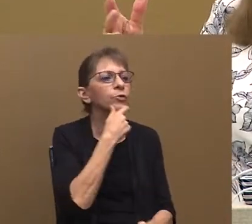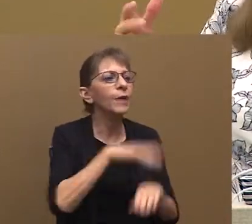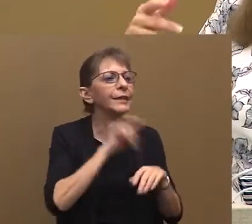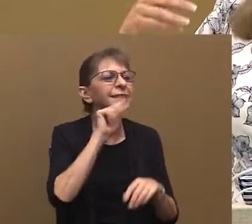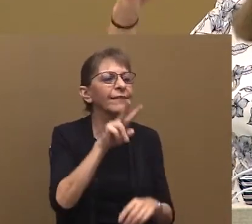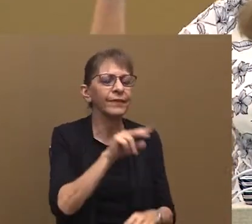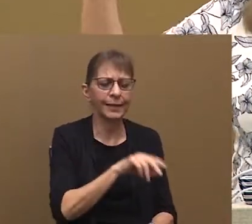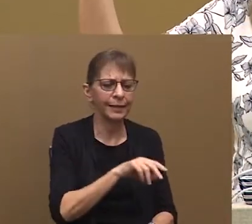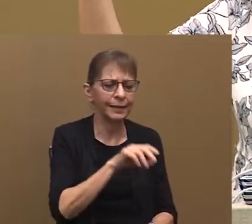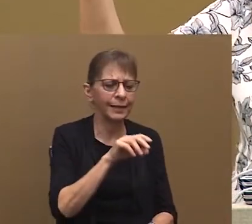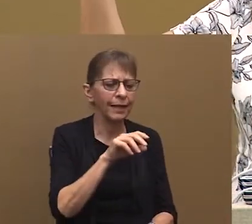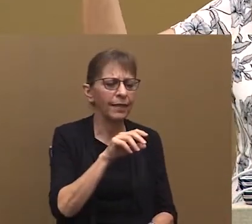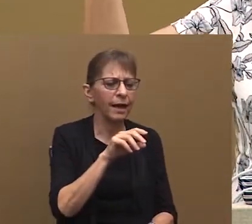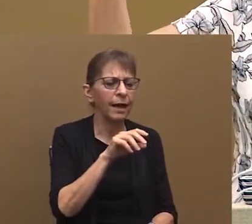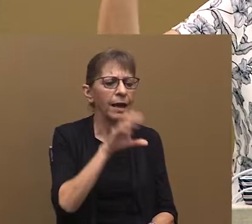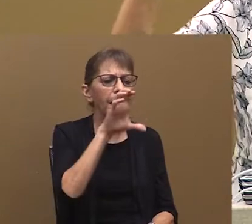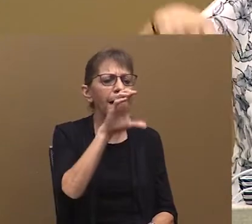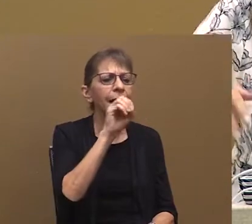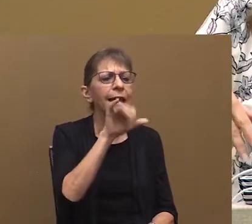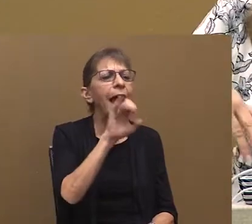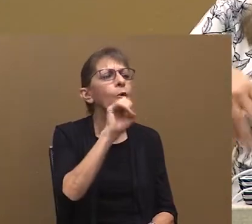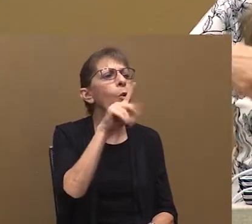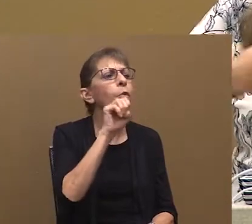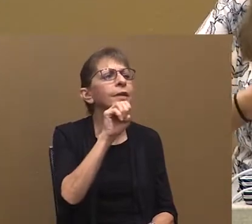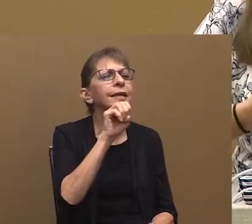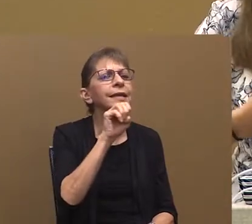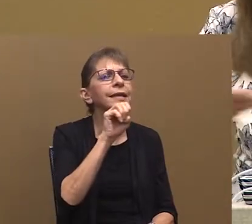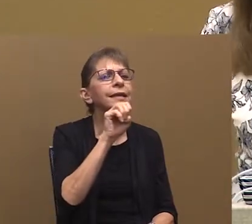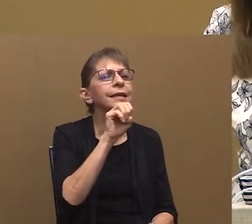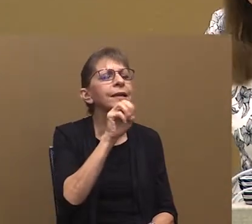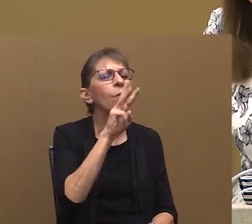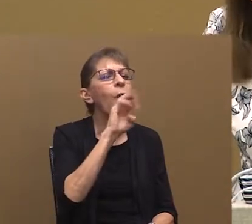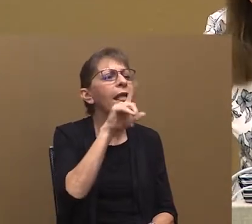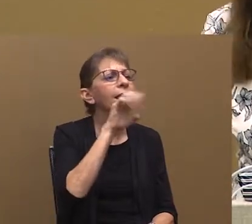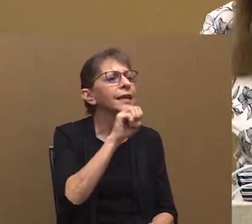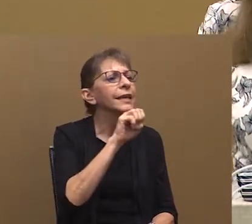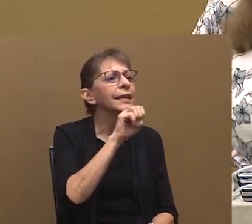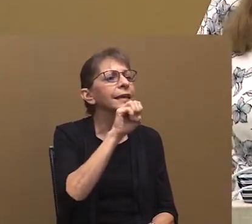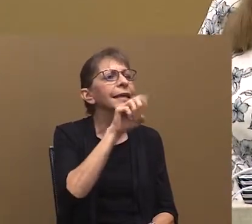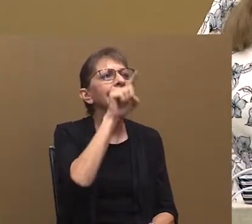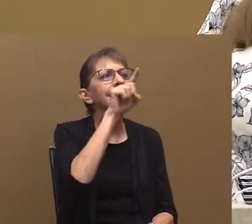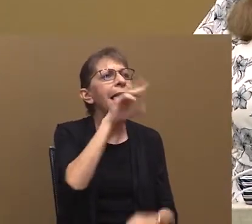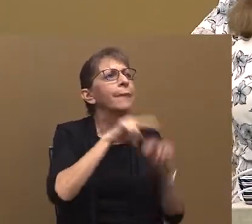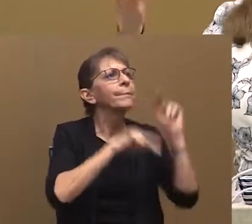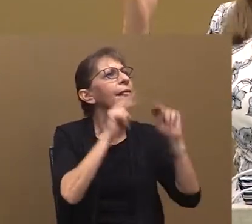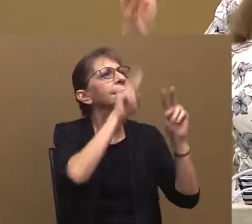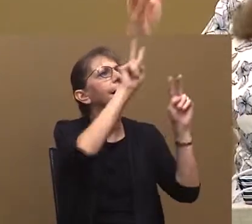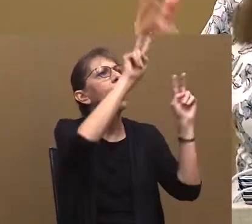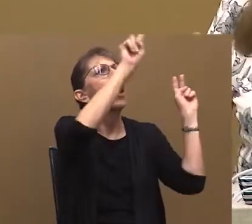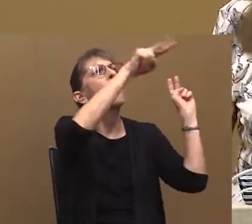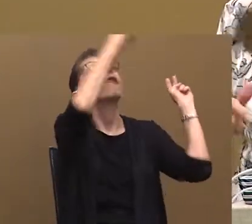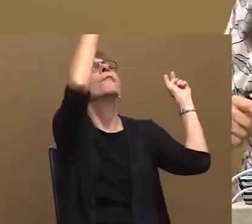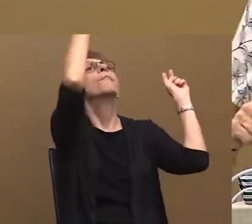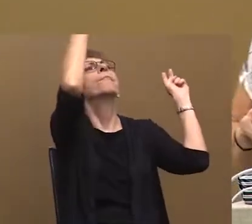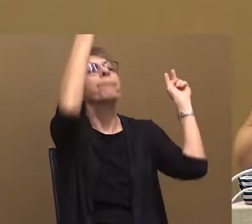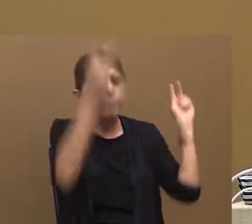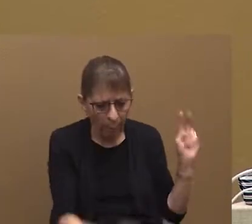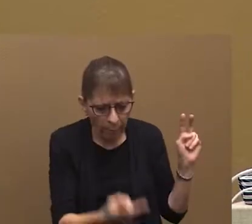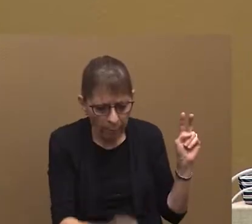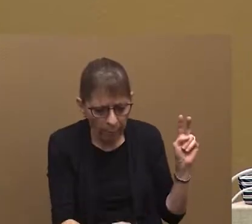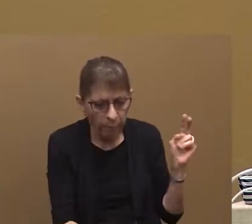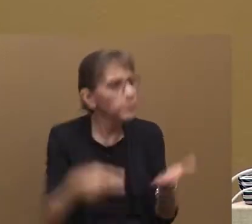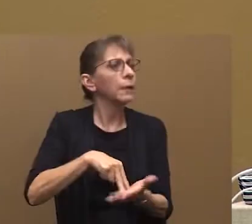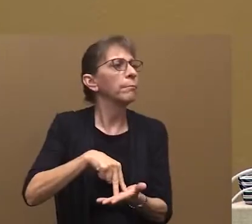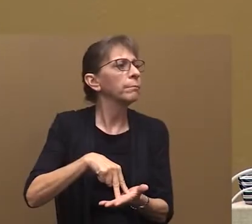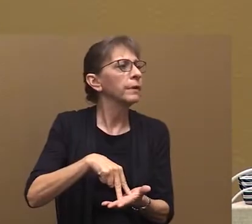cartoon and, you know, the coyote falls off the building and becomes flat and falls, you know, he's able to stand right